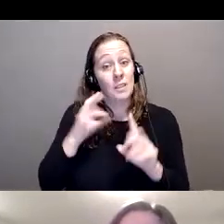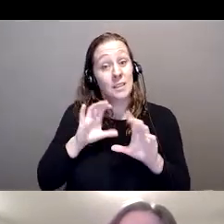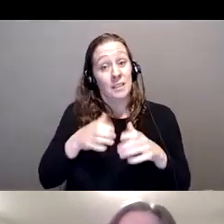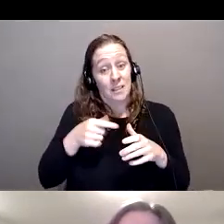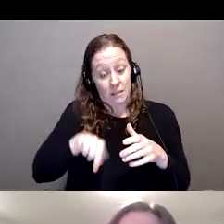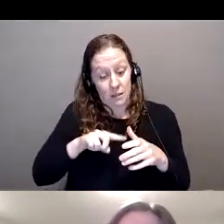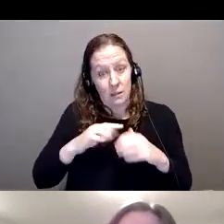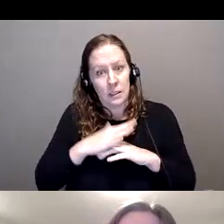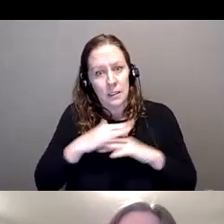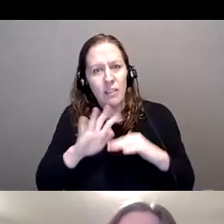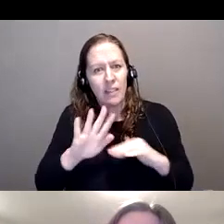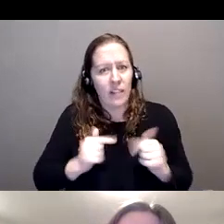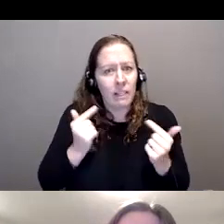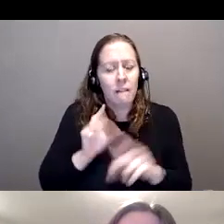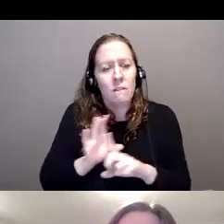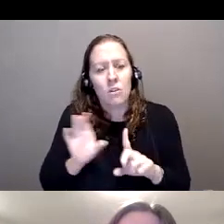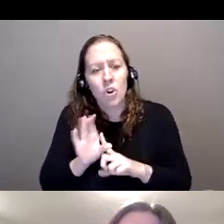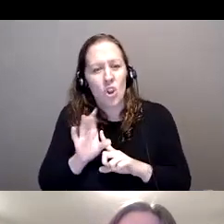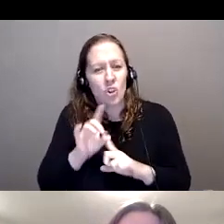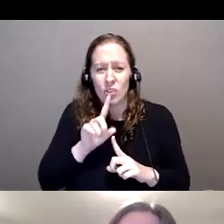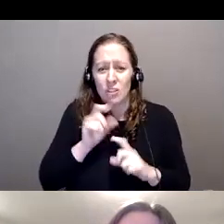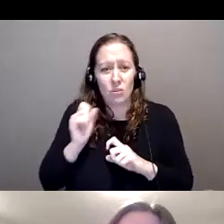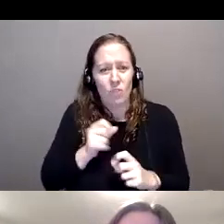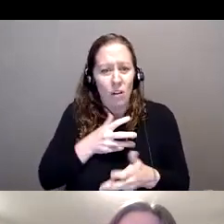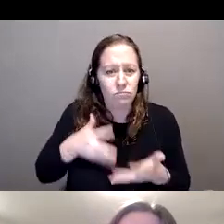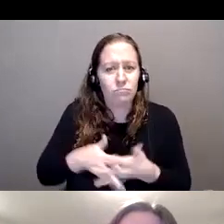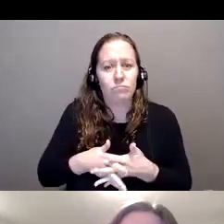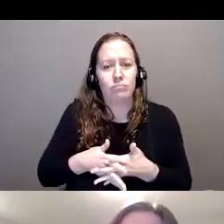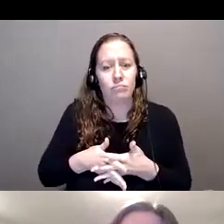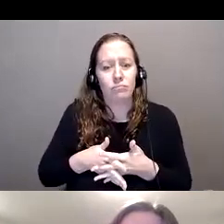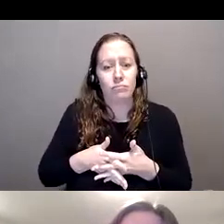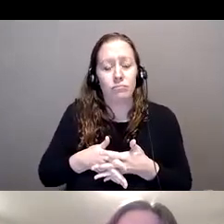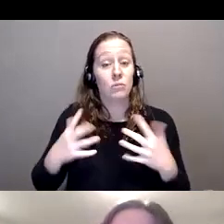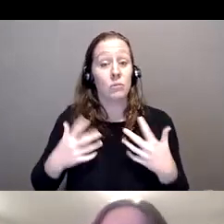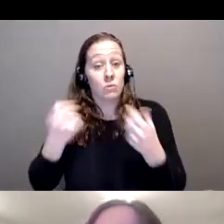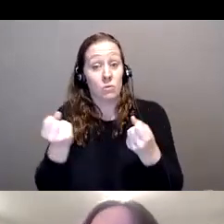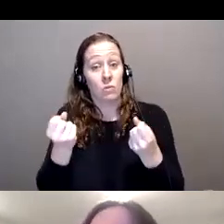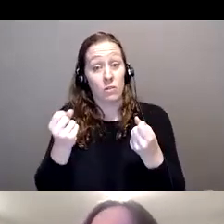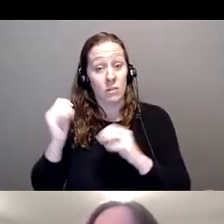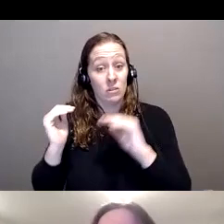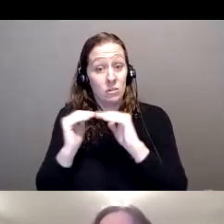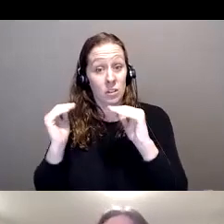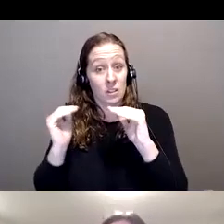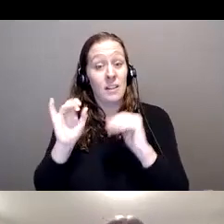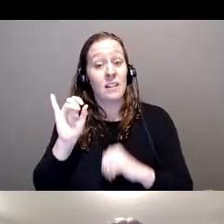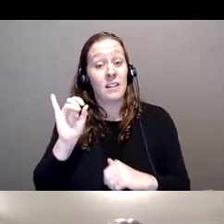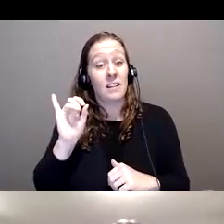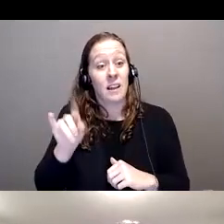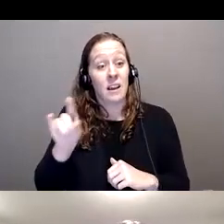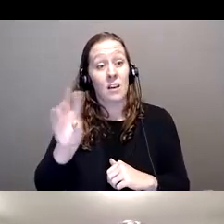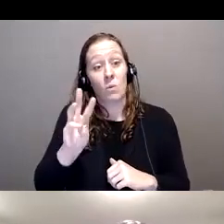cultures, and in many, many different ways. Restorative justice is actually a Western cultural